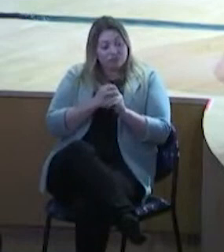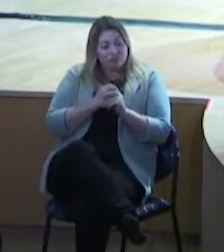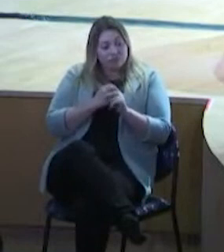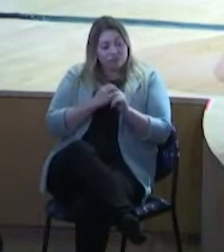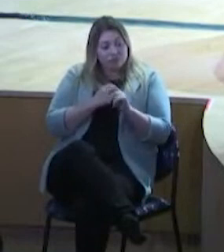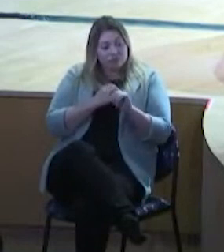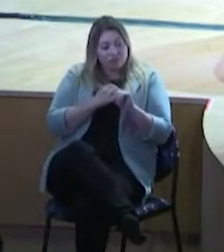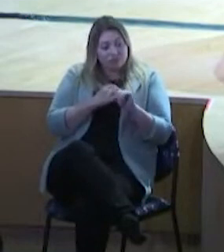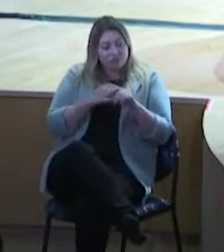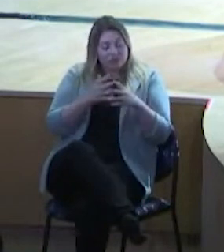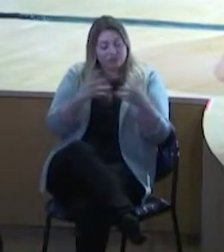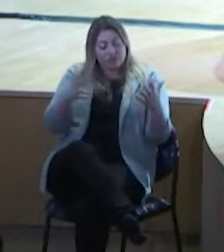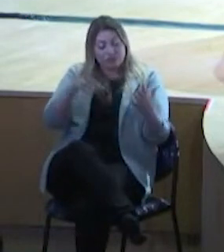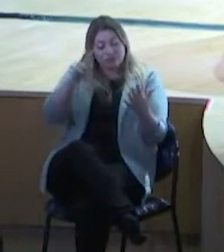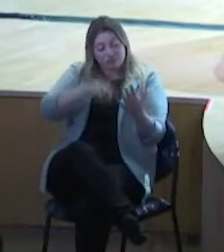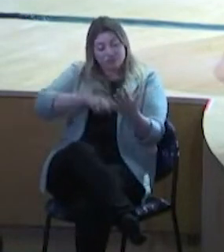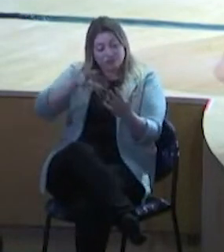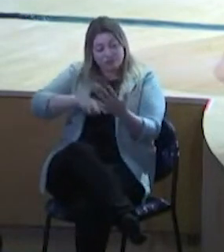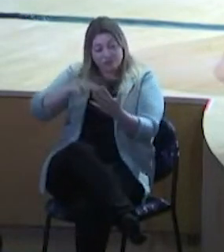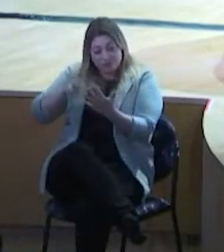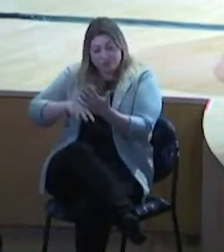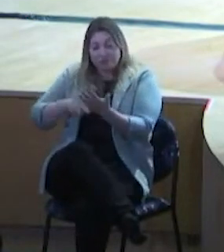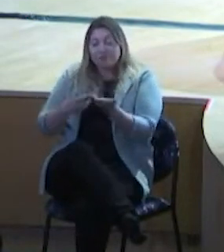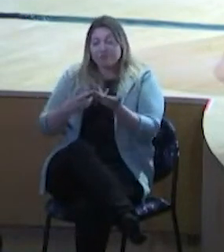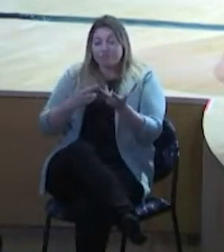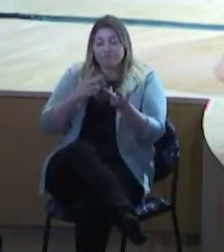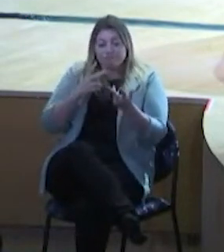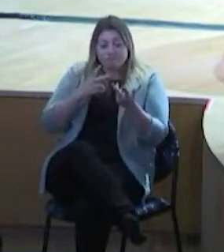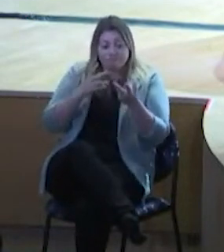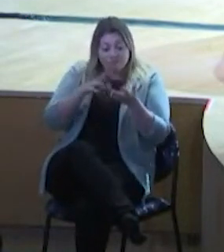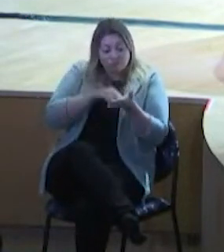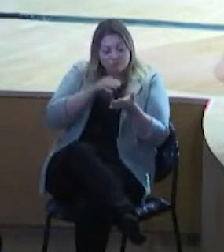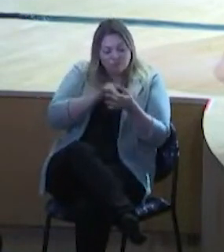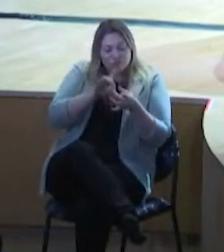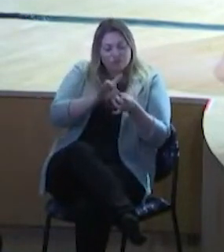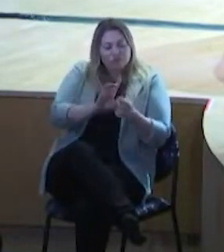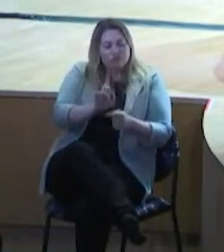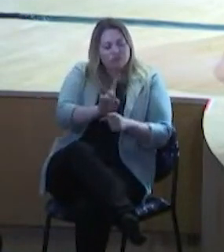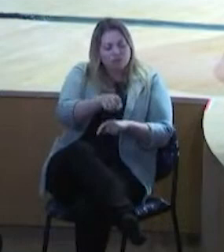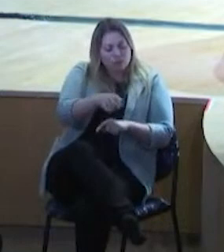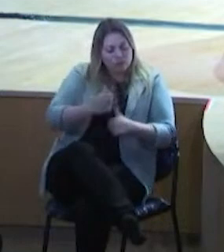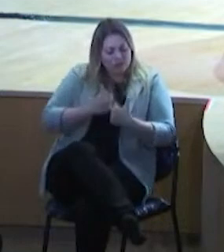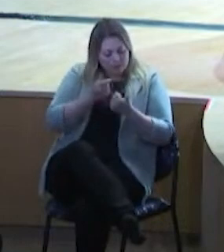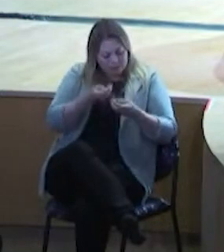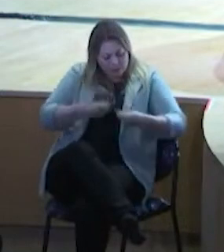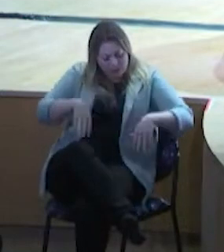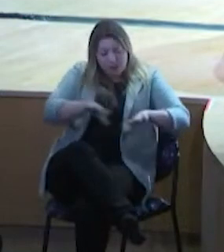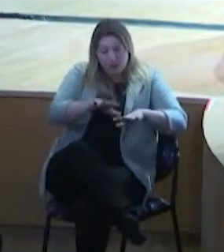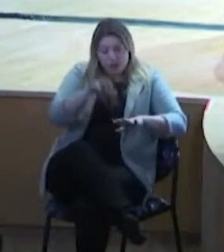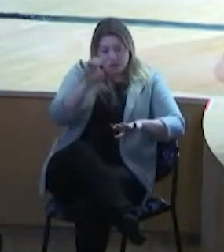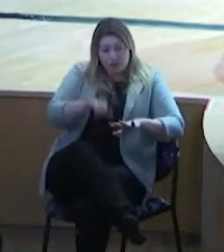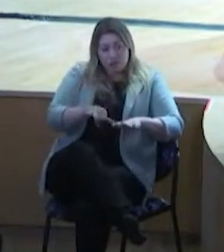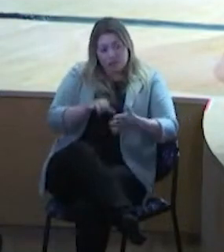lots of reading, visiting, learning about the land that you live.